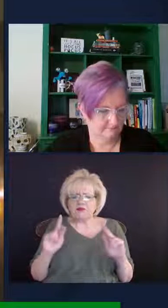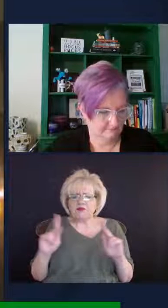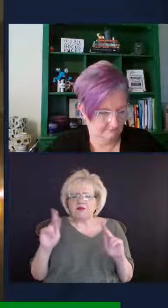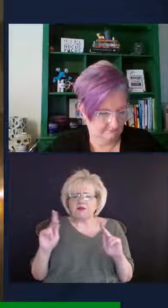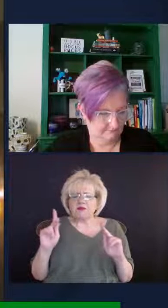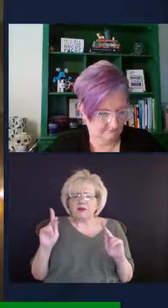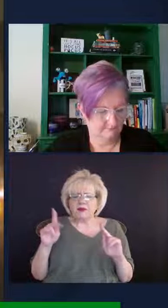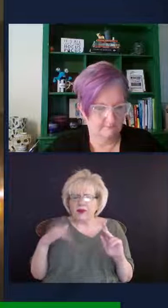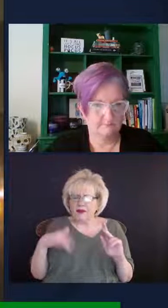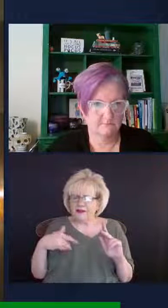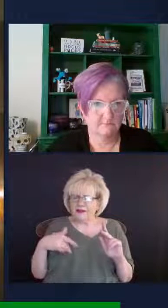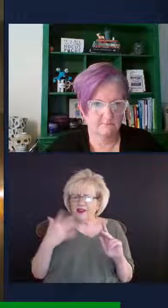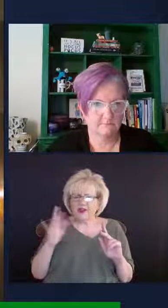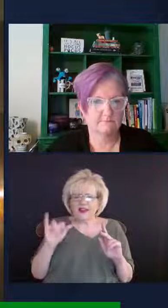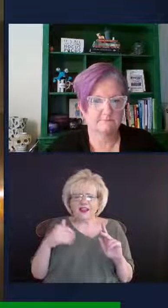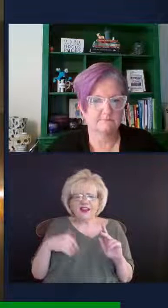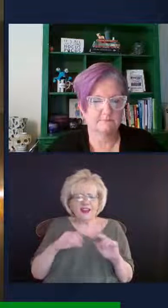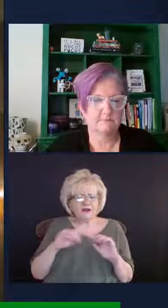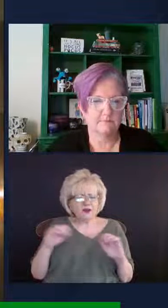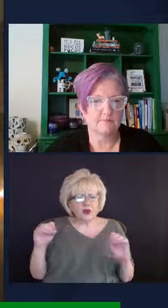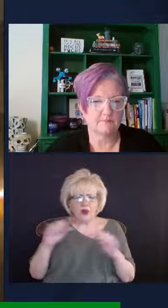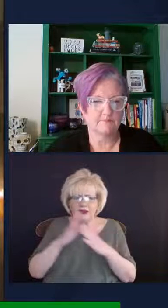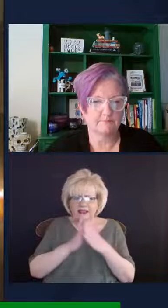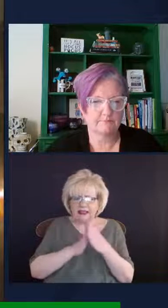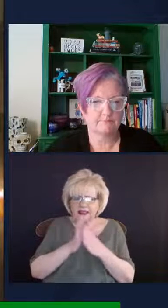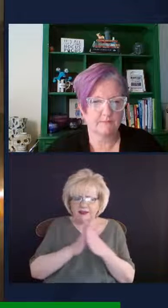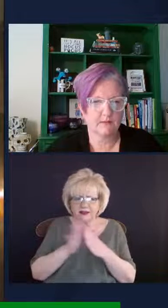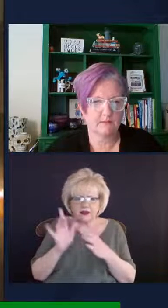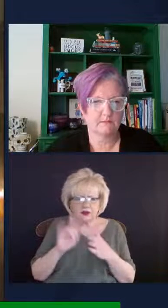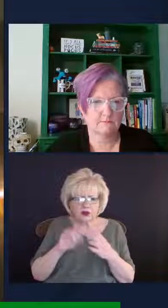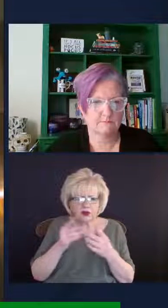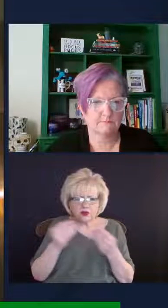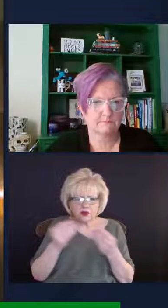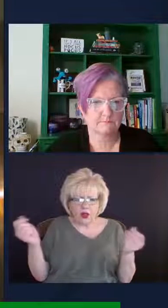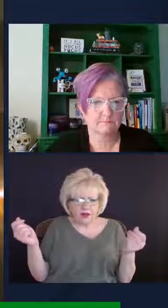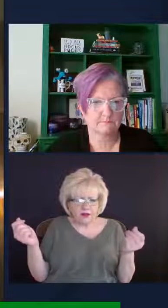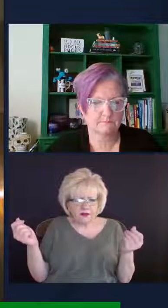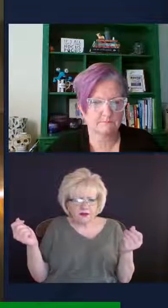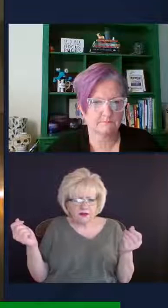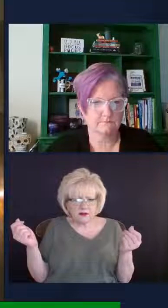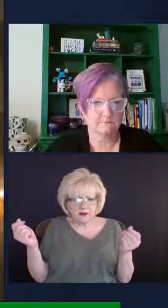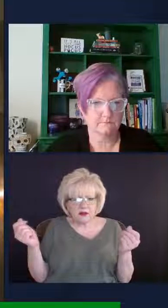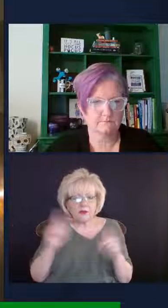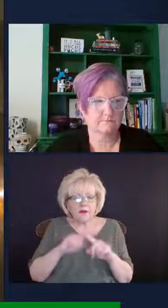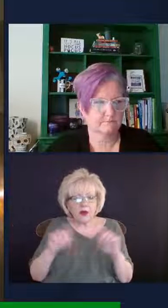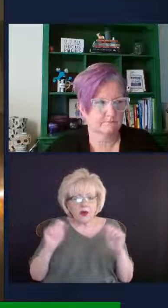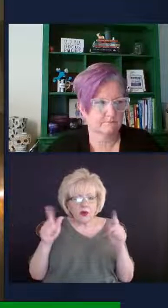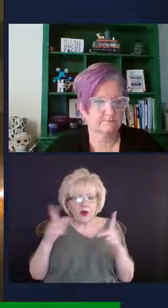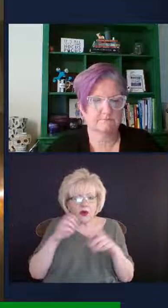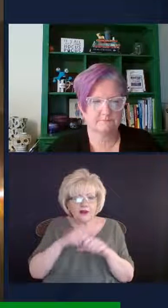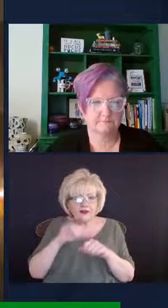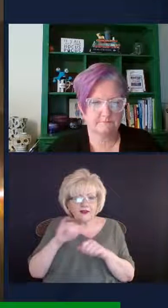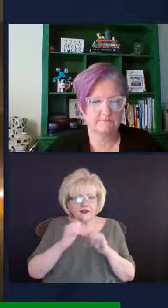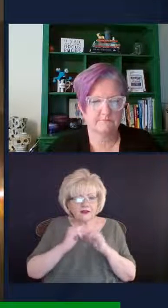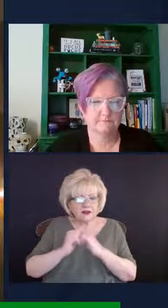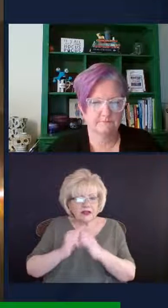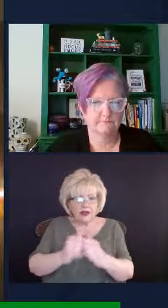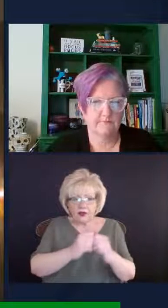people feel like they have no incentive to solve. But we are all in this together, and we have to.